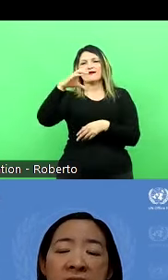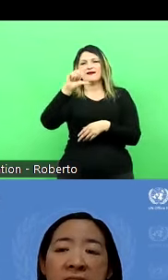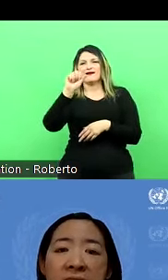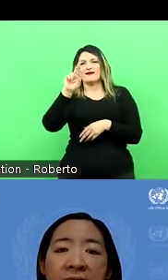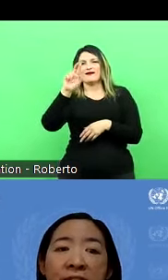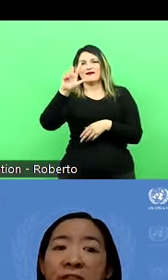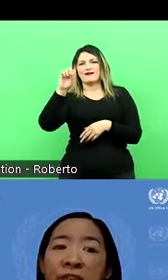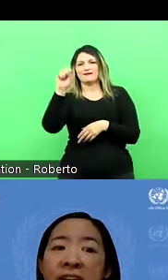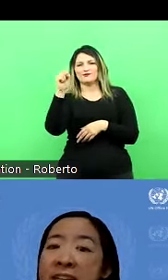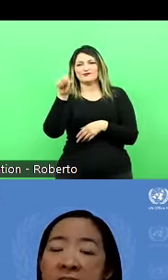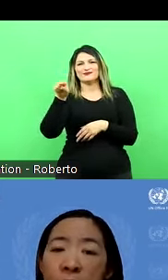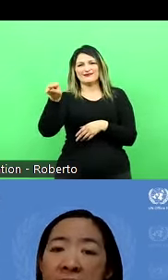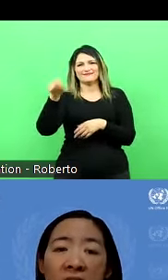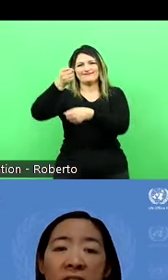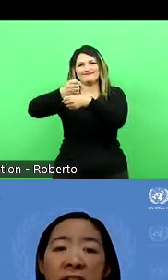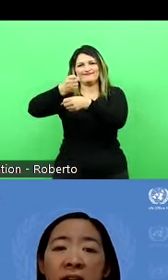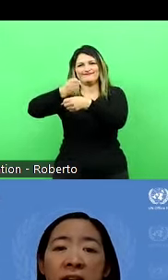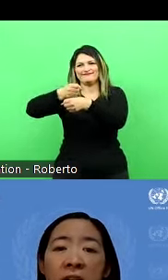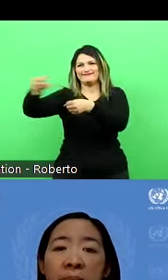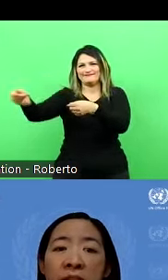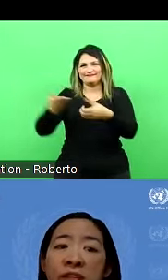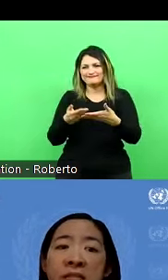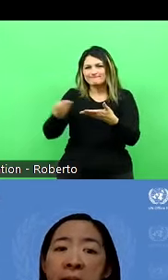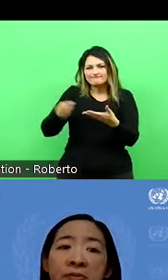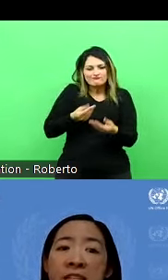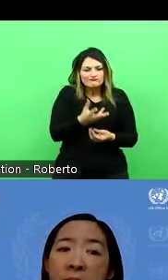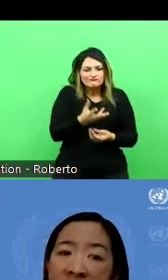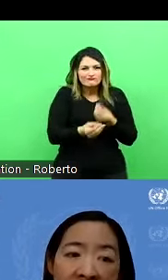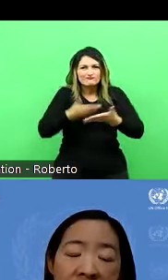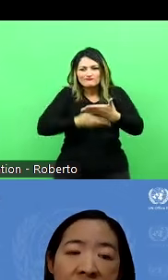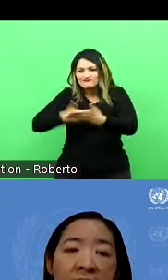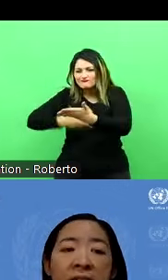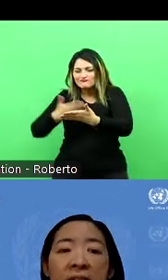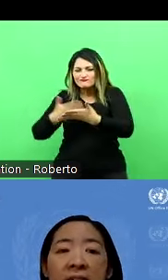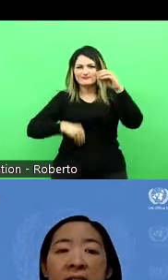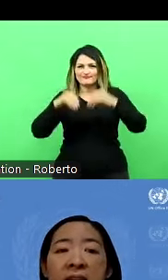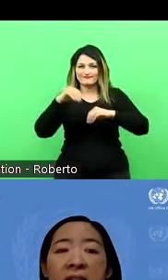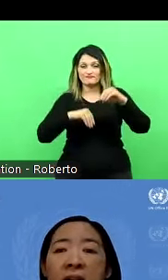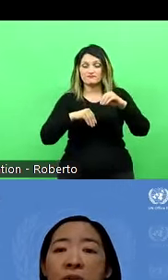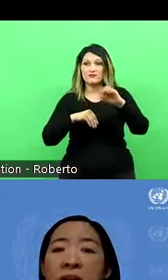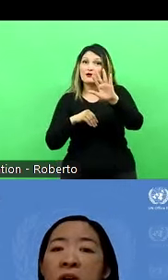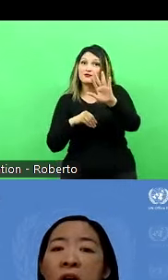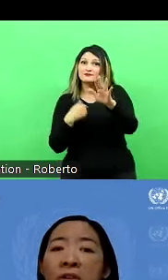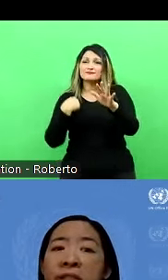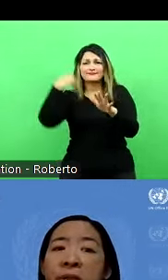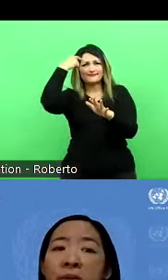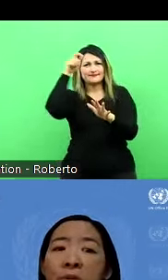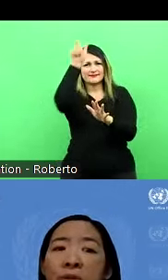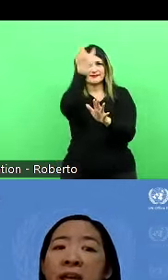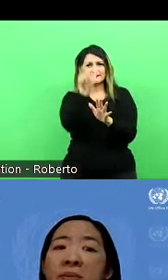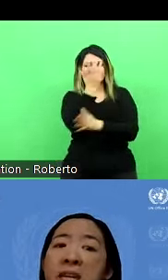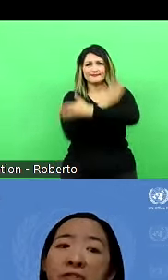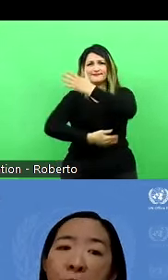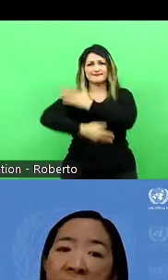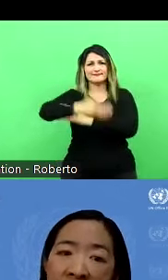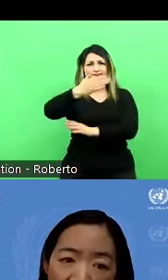with disabilities have different needs based on their different type of disabilities, and that in order to